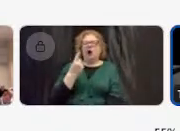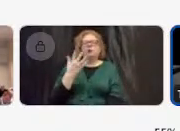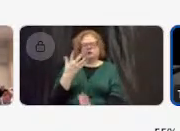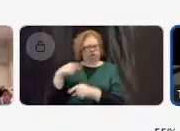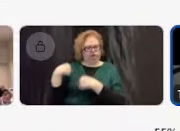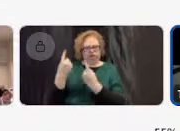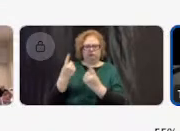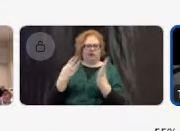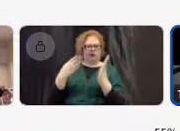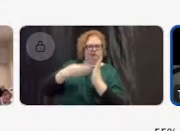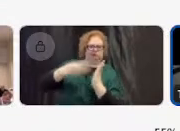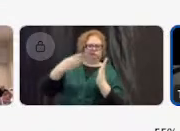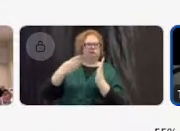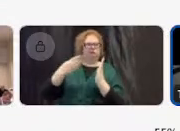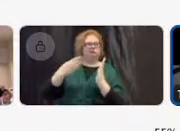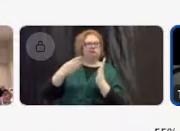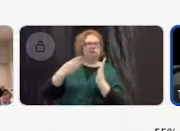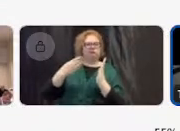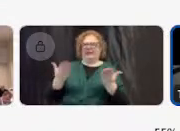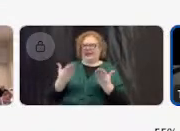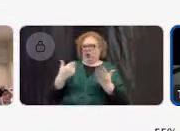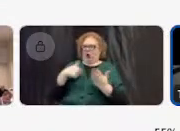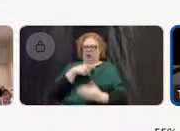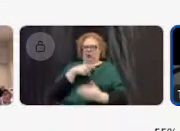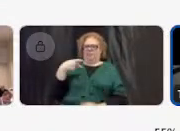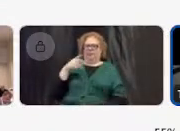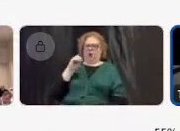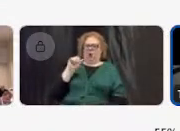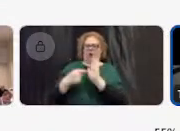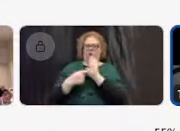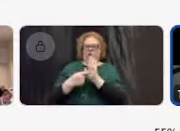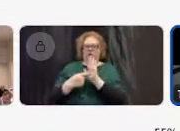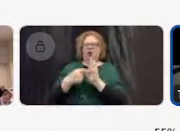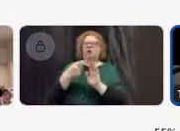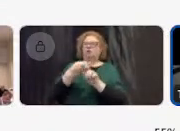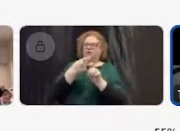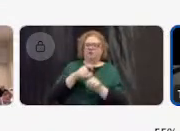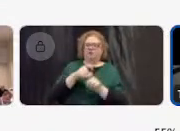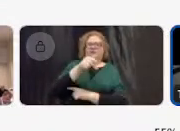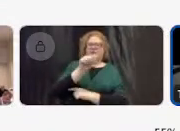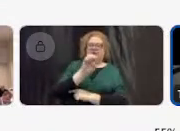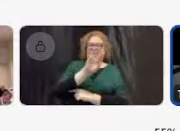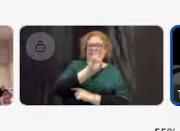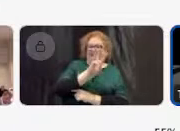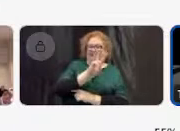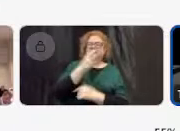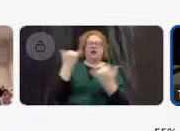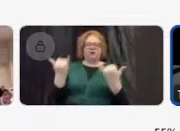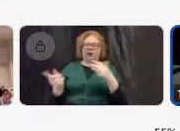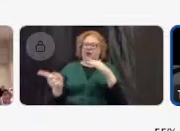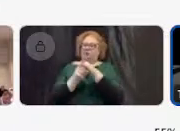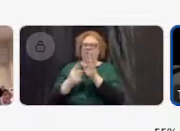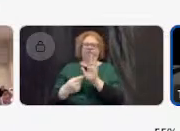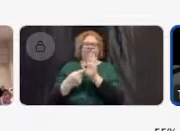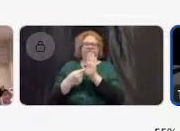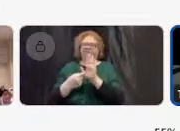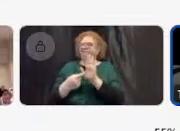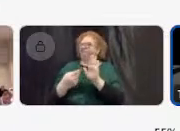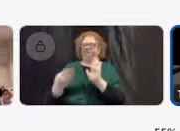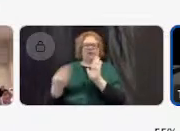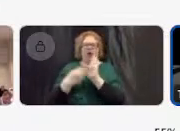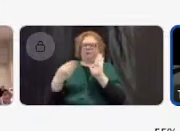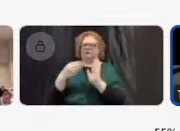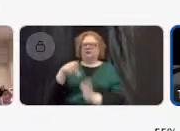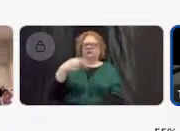POA in phase 6. We're in opposition on phase 7 and 8. We do not feel like that this